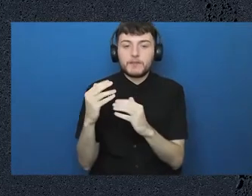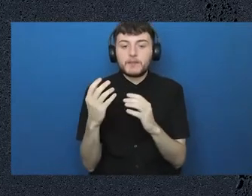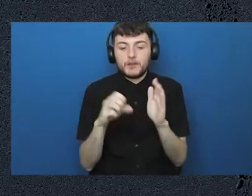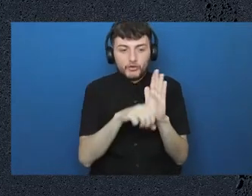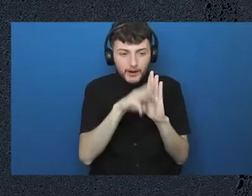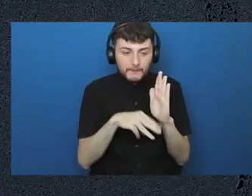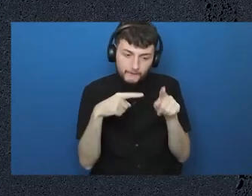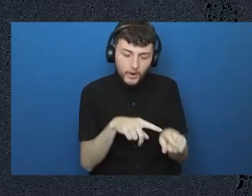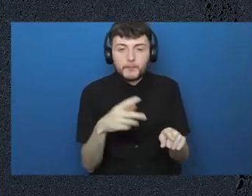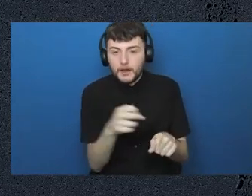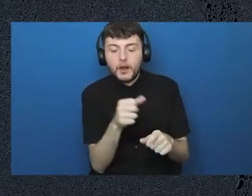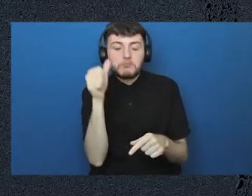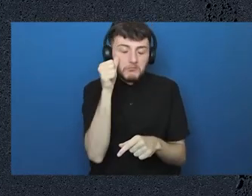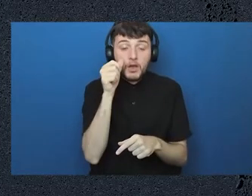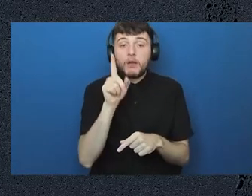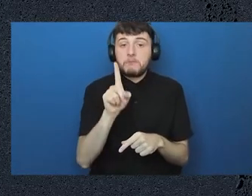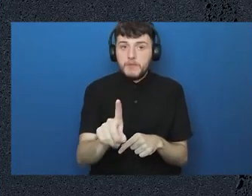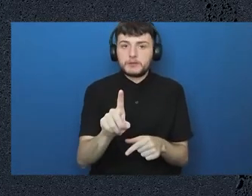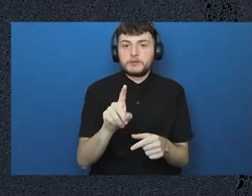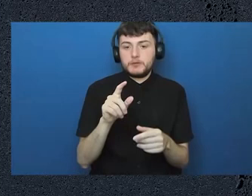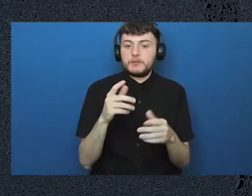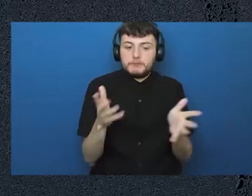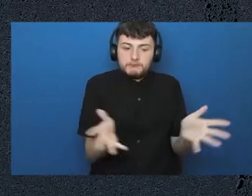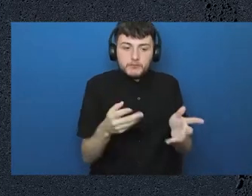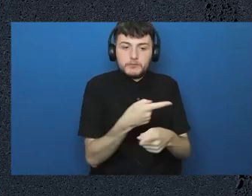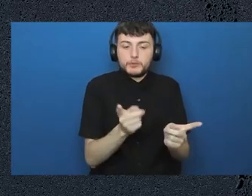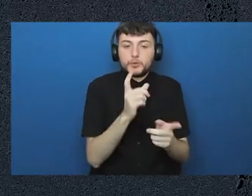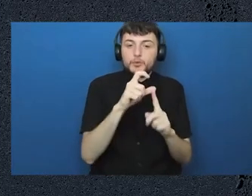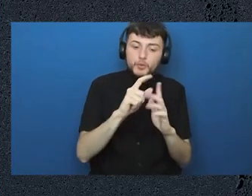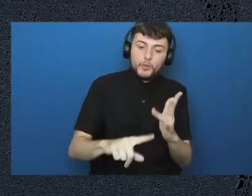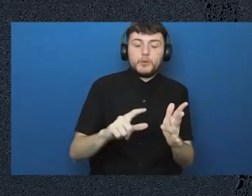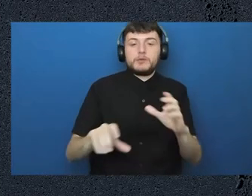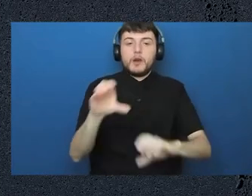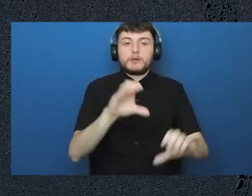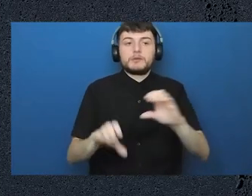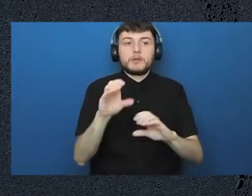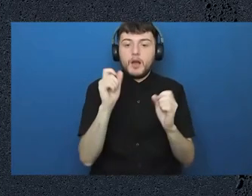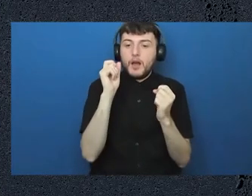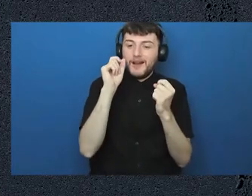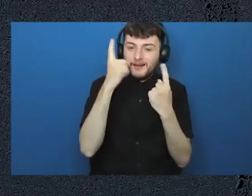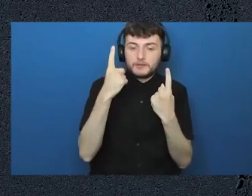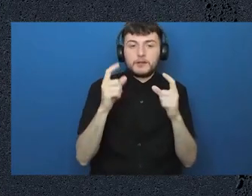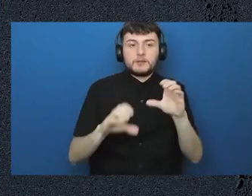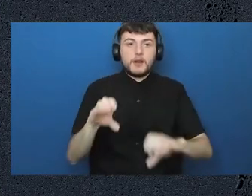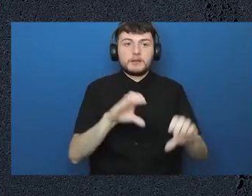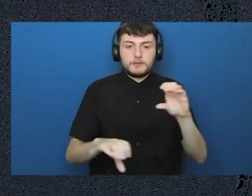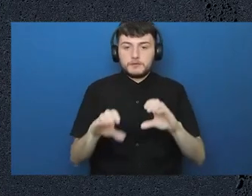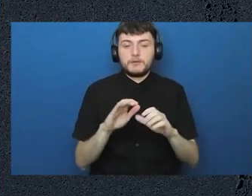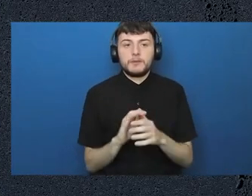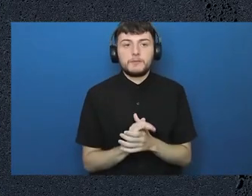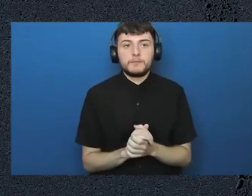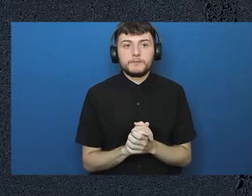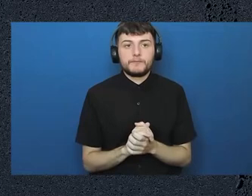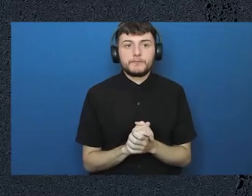science and understand what the nature of science is, that, you know,